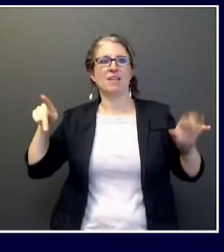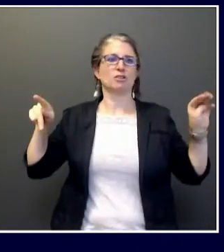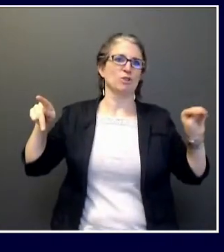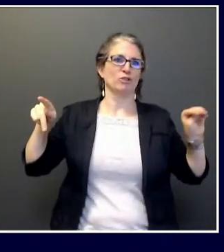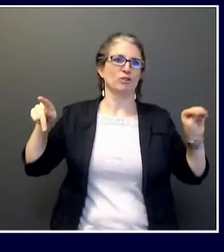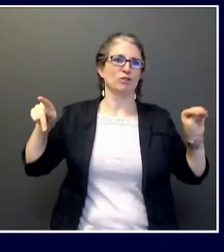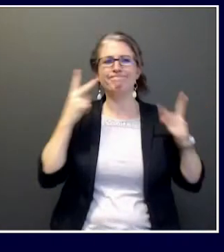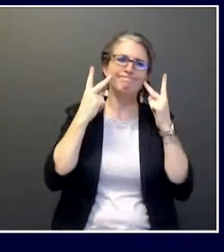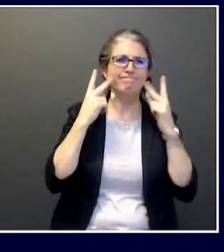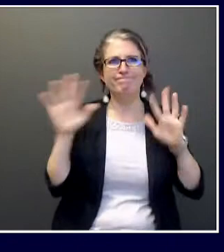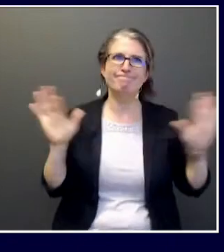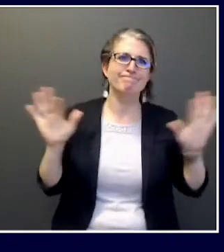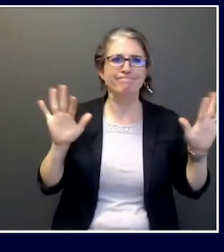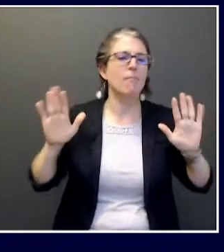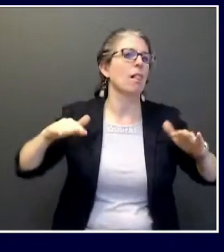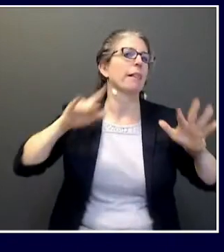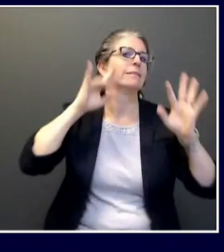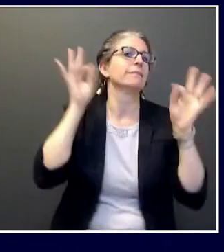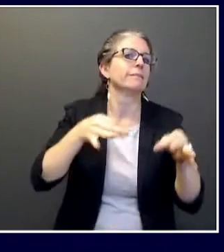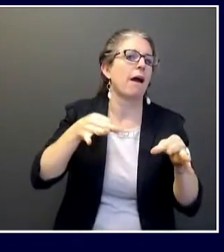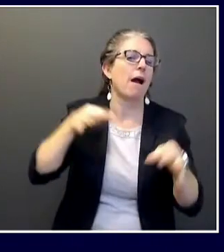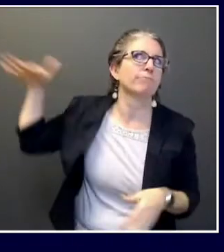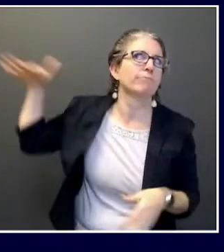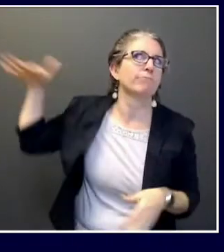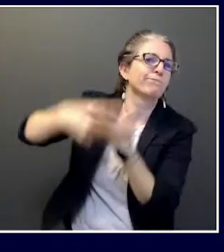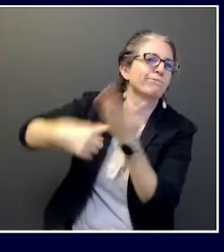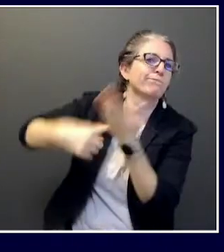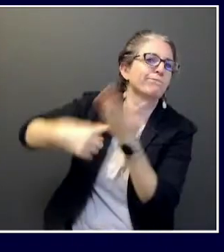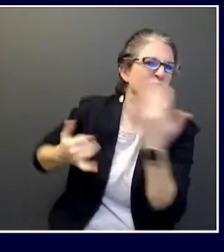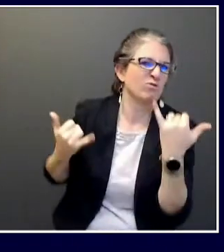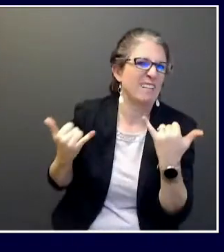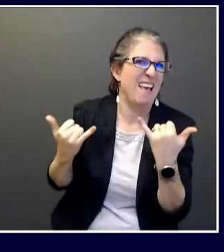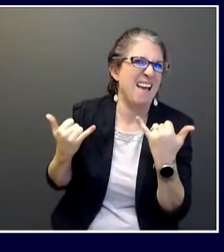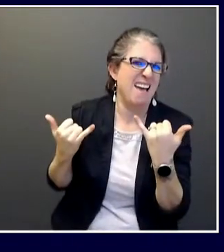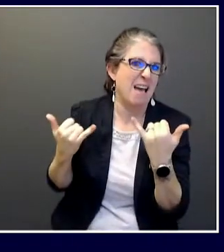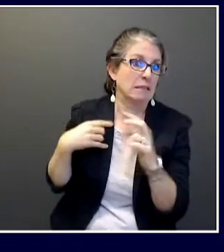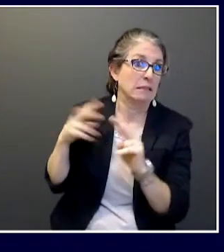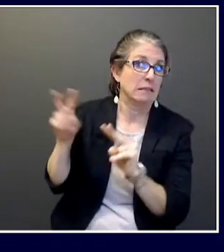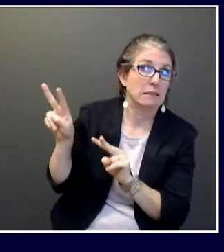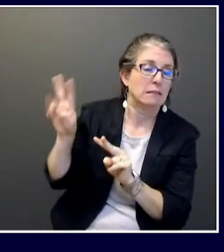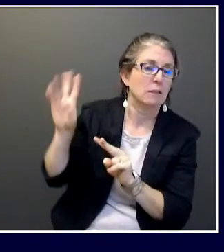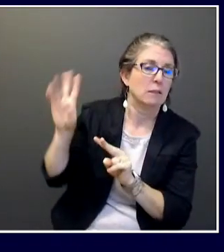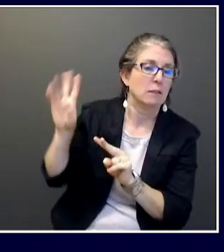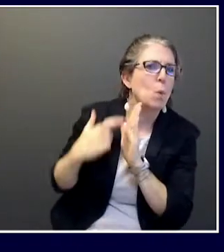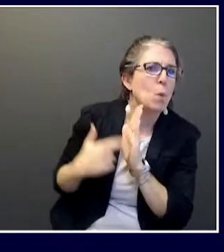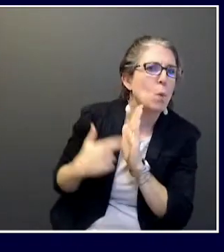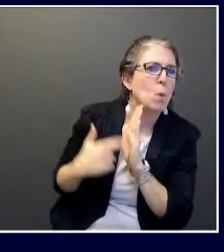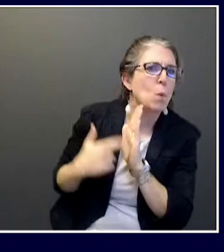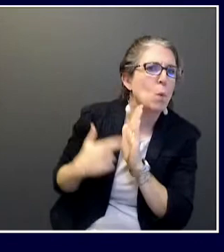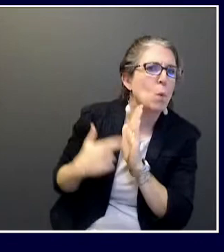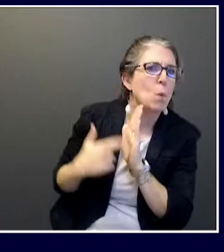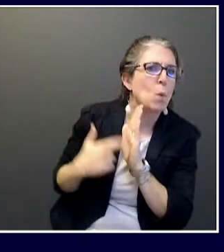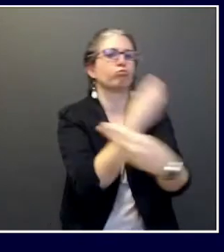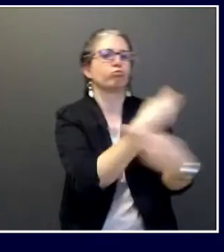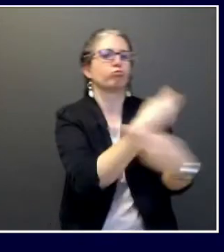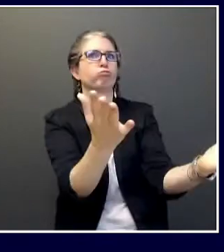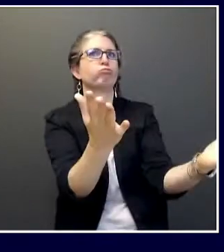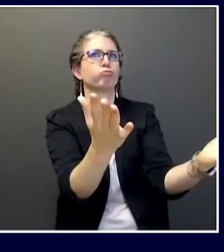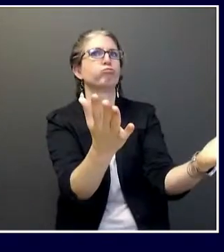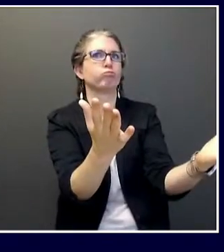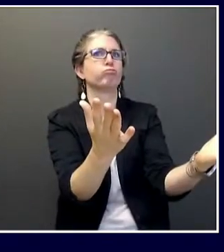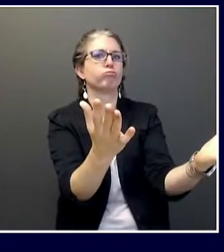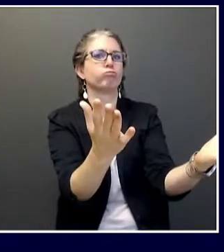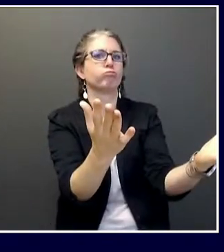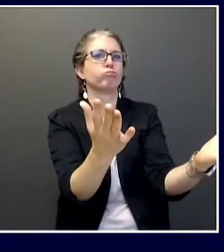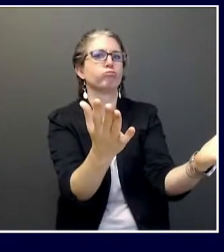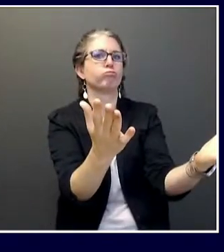to stay tuned, because when there's news, we'll try to make sure that everyone is made aware of it via social media and other channels.